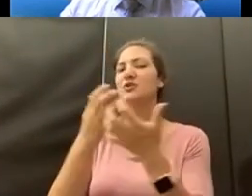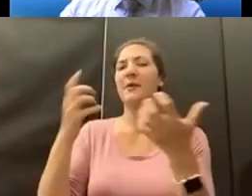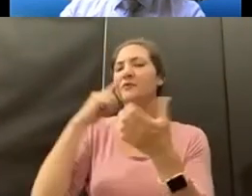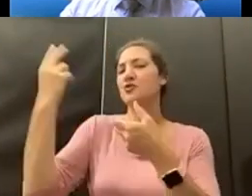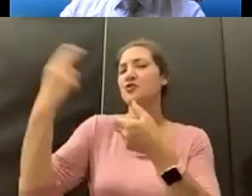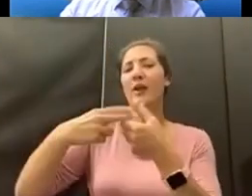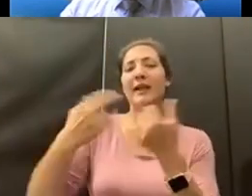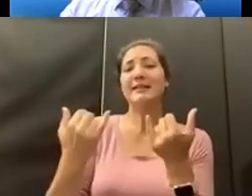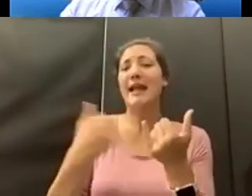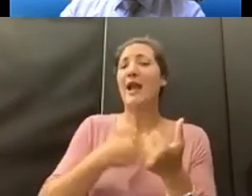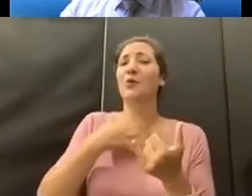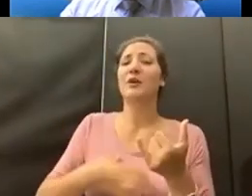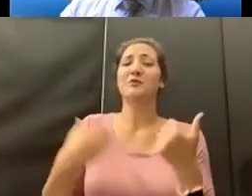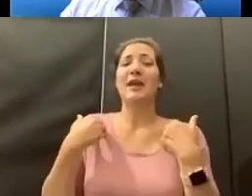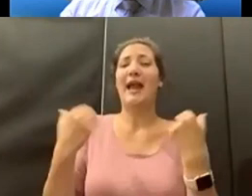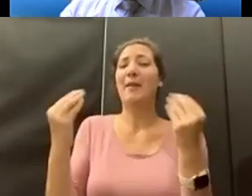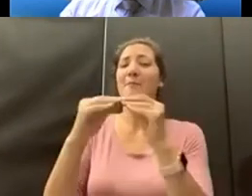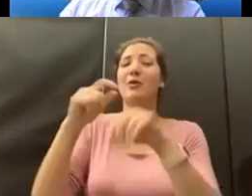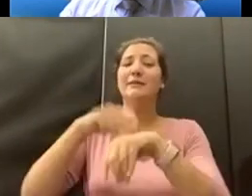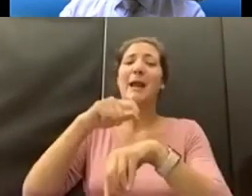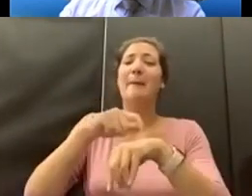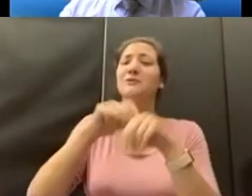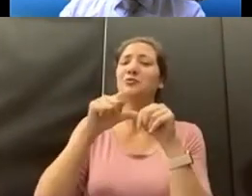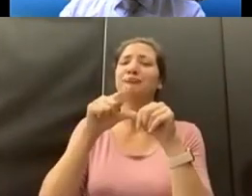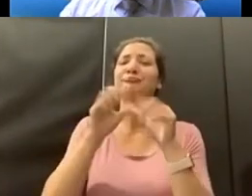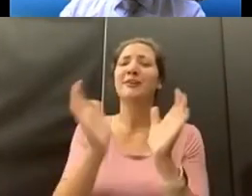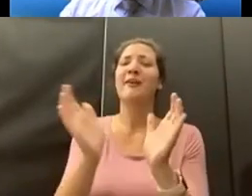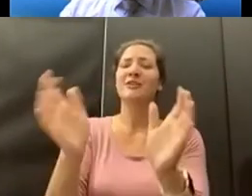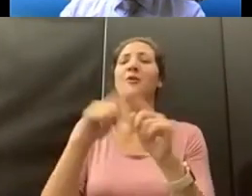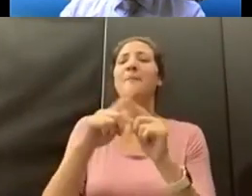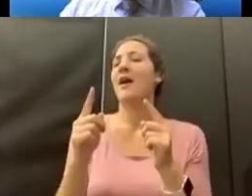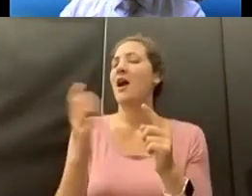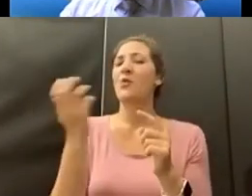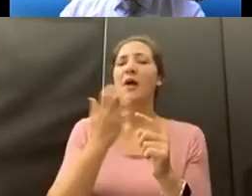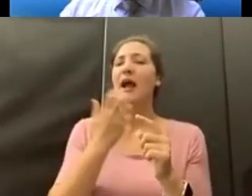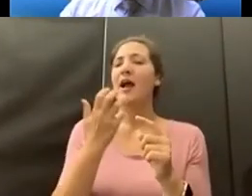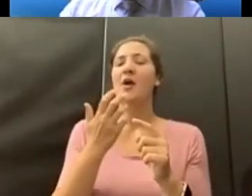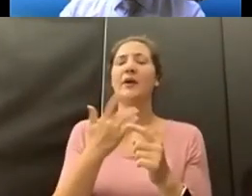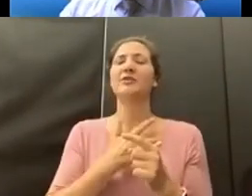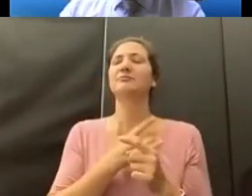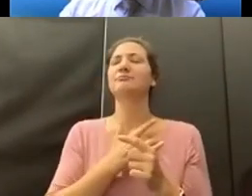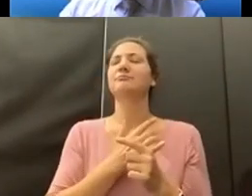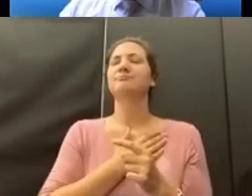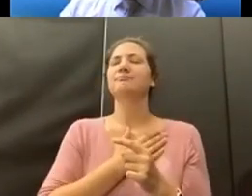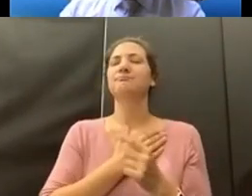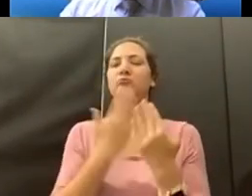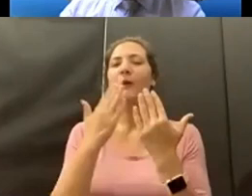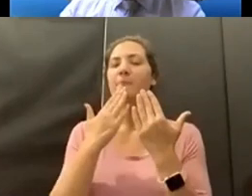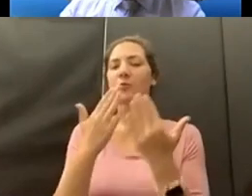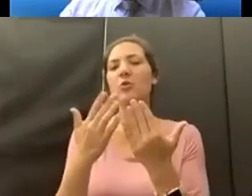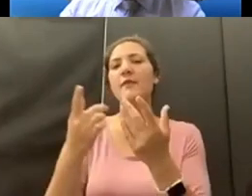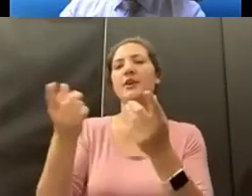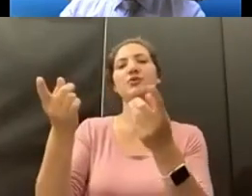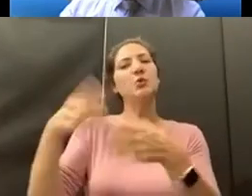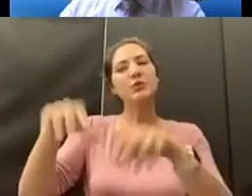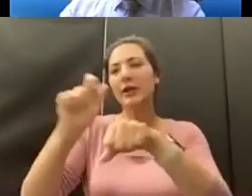to keep the conversation going with you, but we are immensely heart grateful that you took time to be here with our